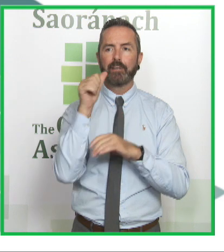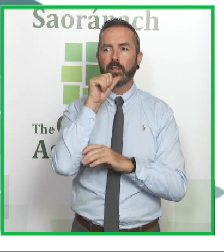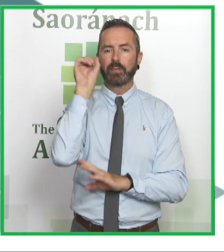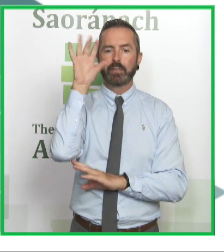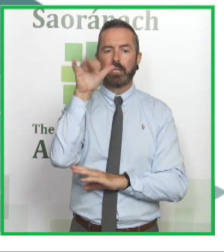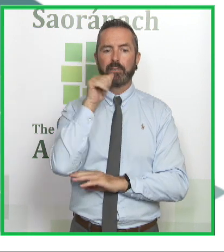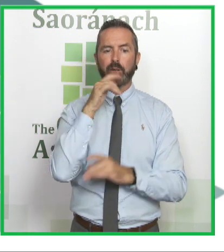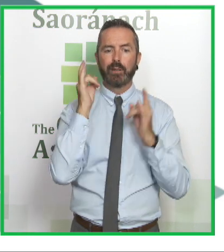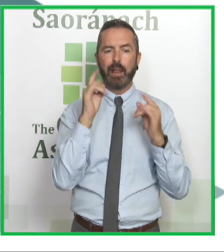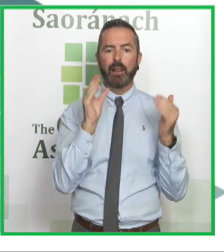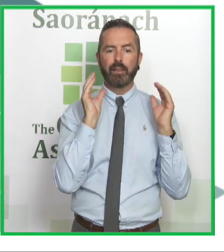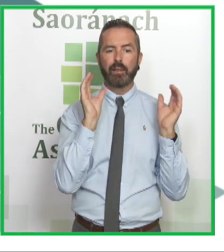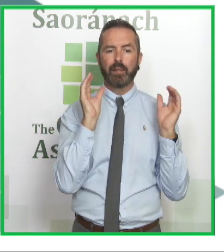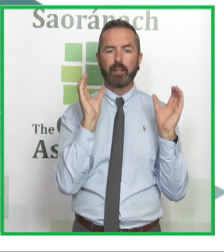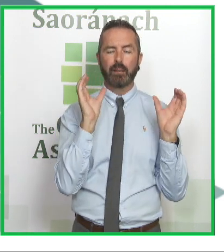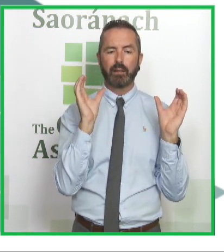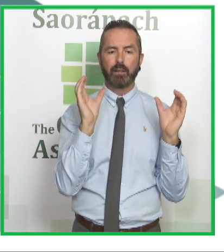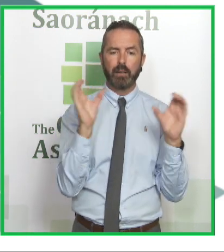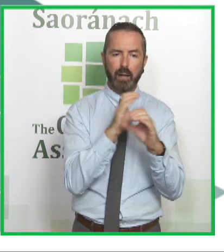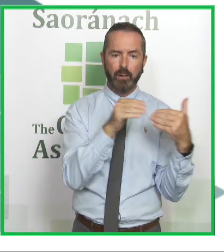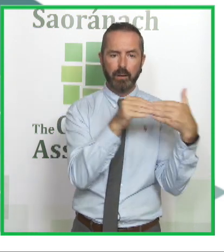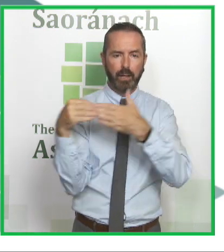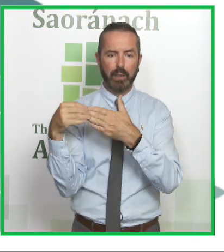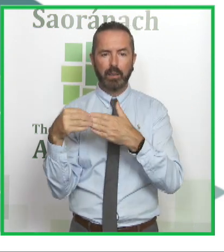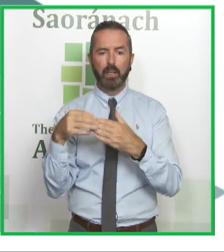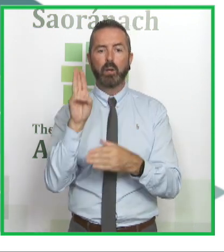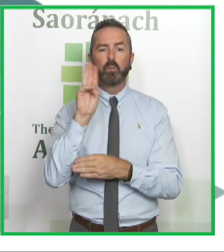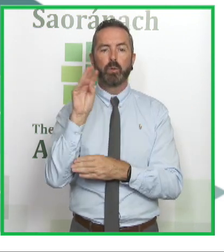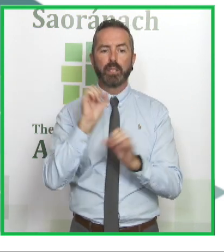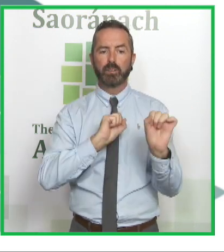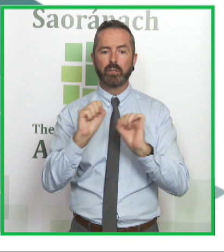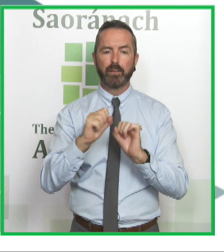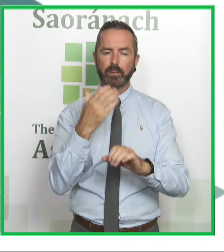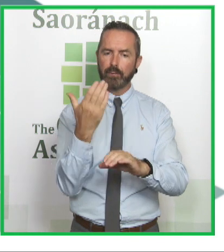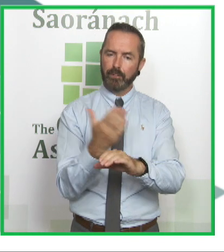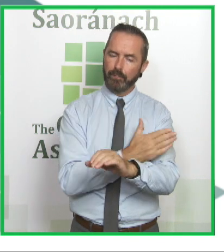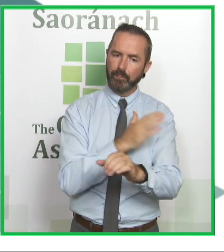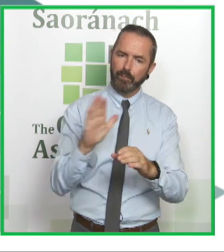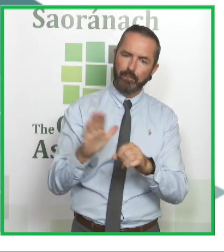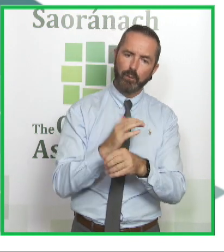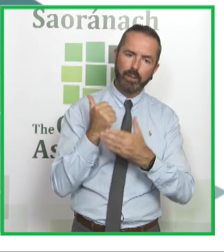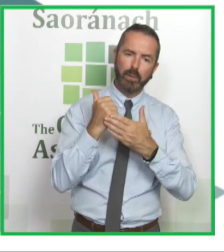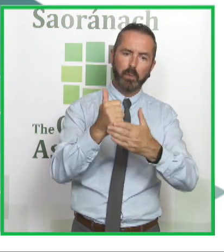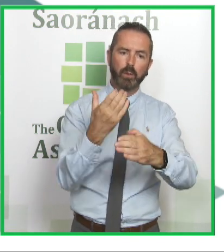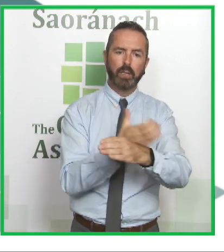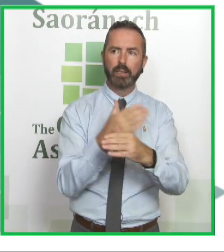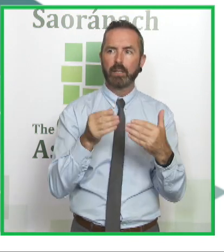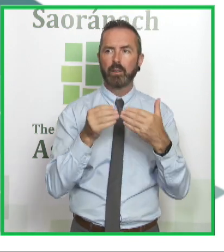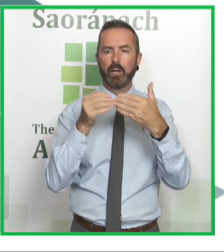on healthcare-led prevention, the probation service fully endorses the continuing approach, which is